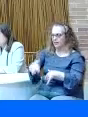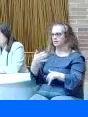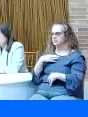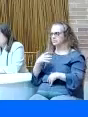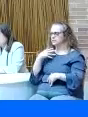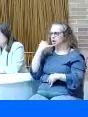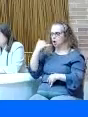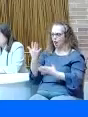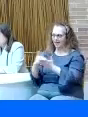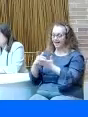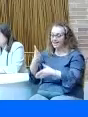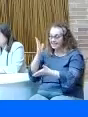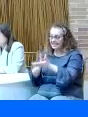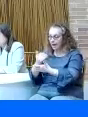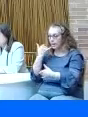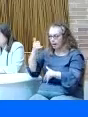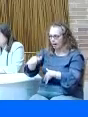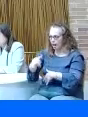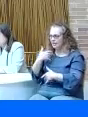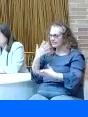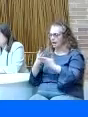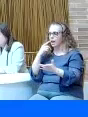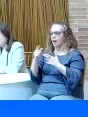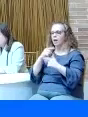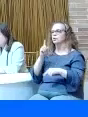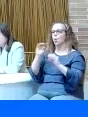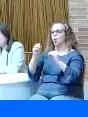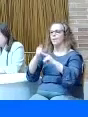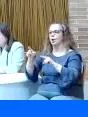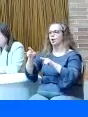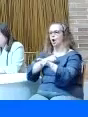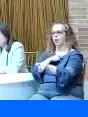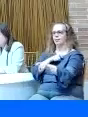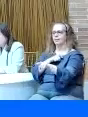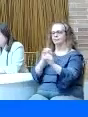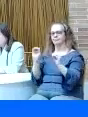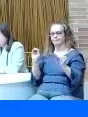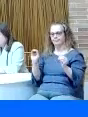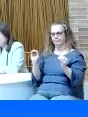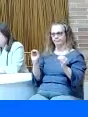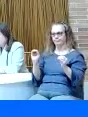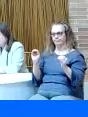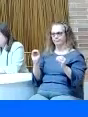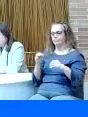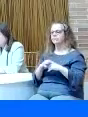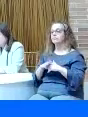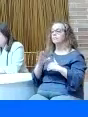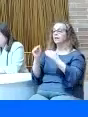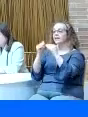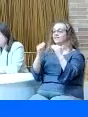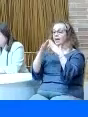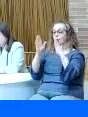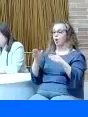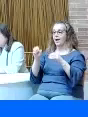demonstrating in front of the office coming into our office there was a network of uh ladies that were at home that would call and jam